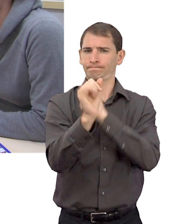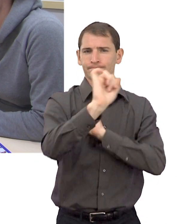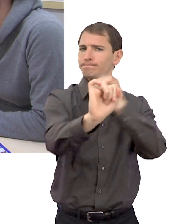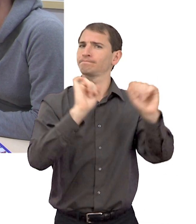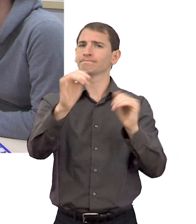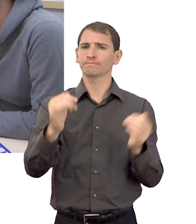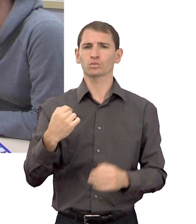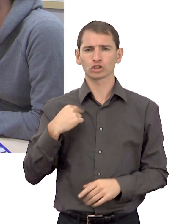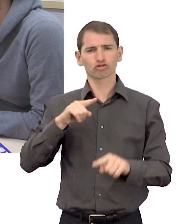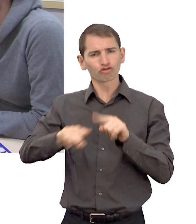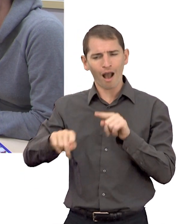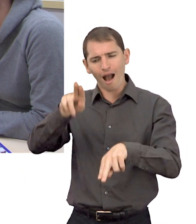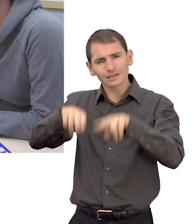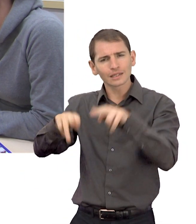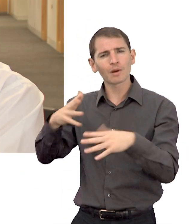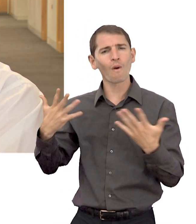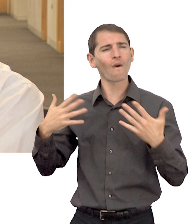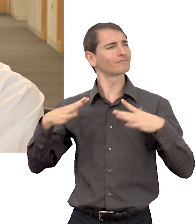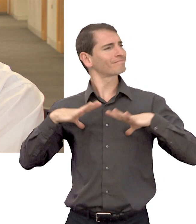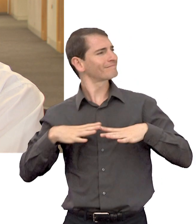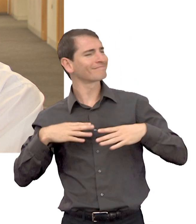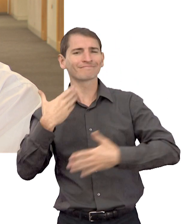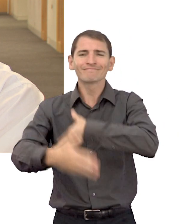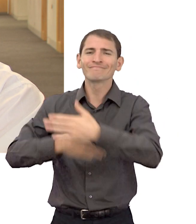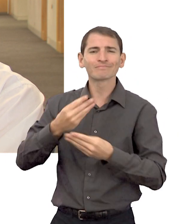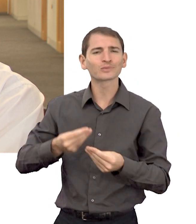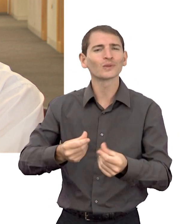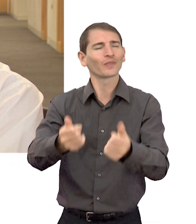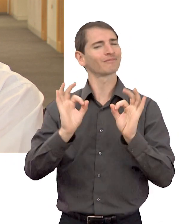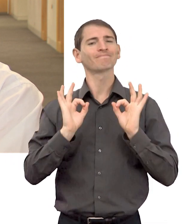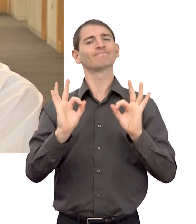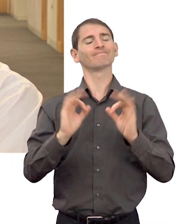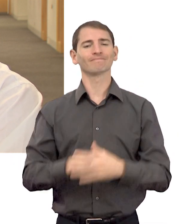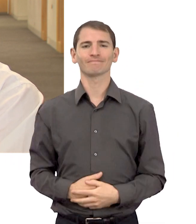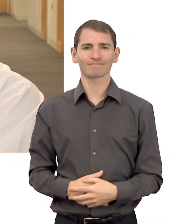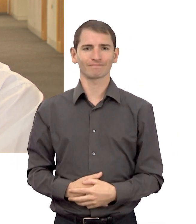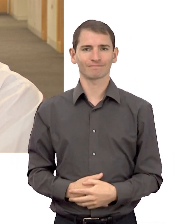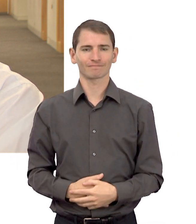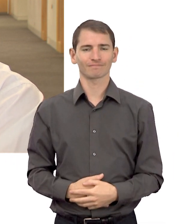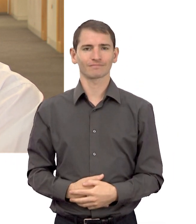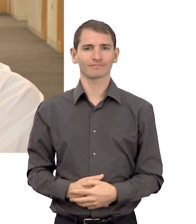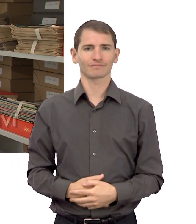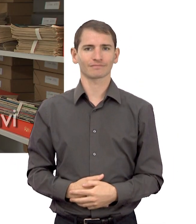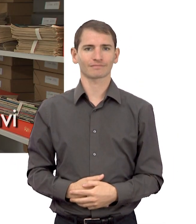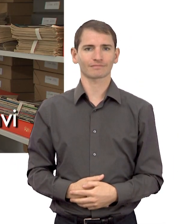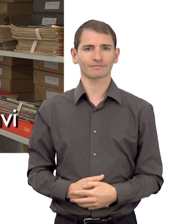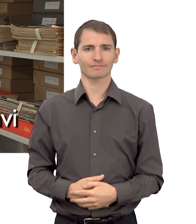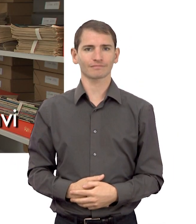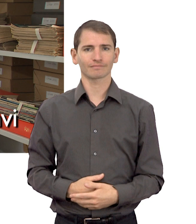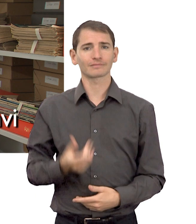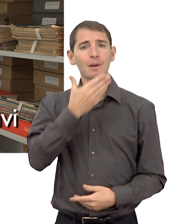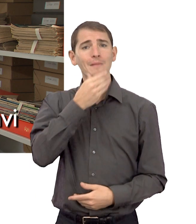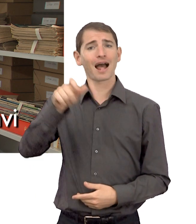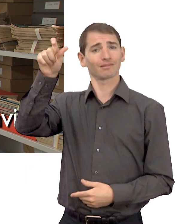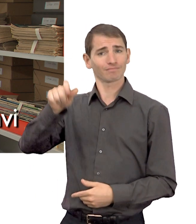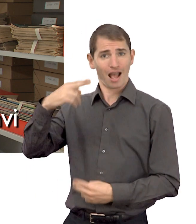individual student's needs. We try and make the assessment as welcoming and informal and pleasant as possible. The gentleman that did the